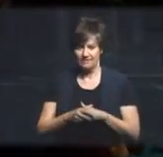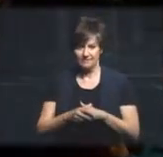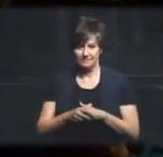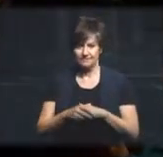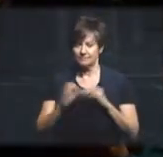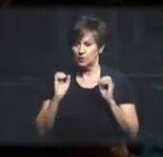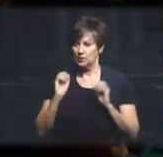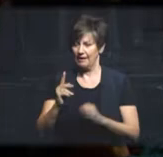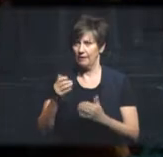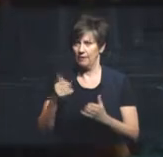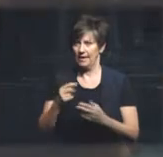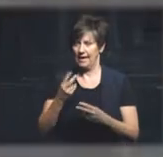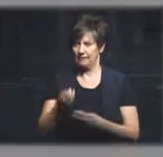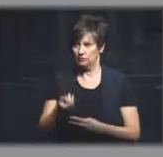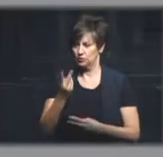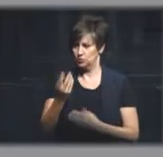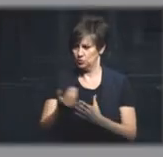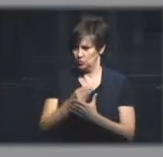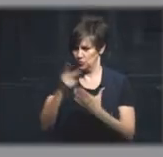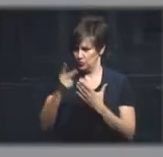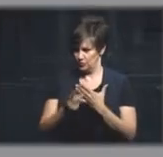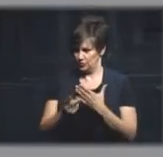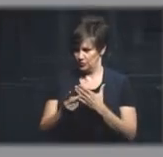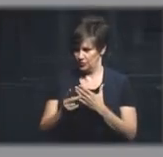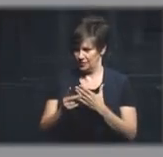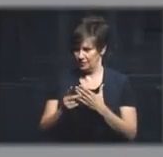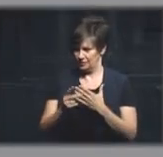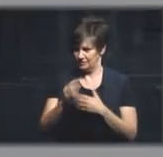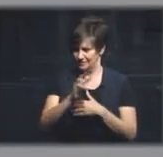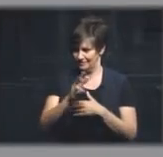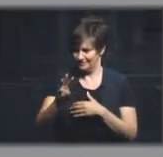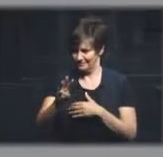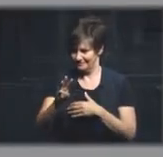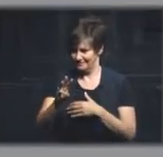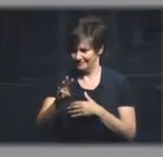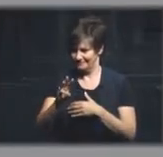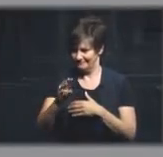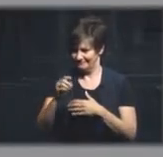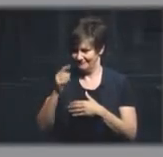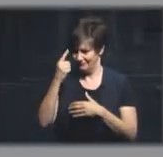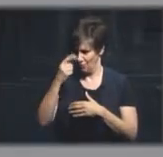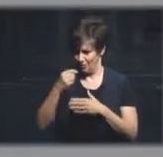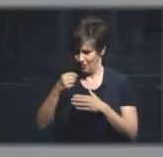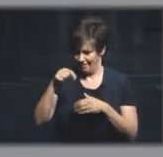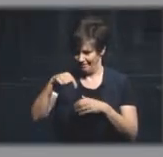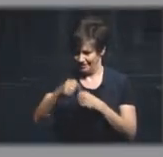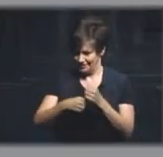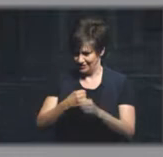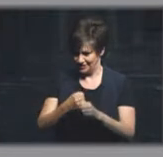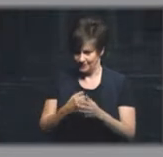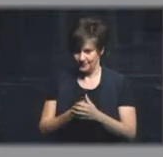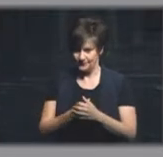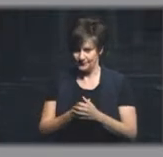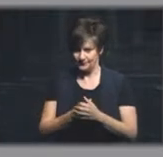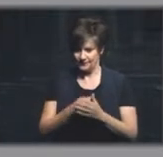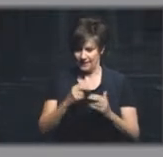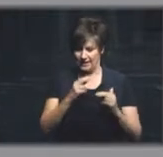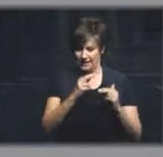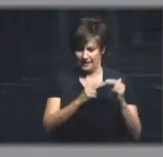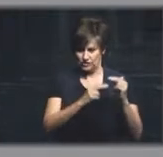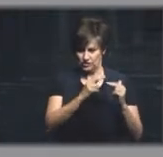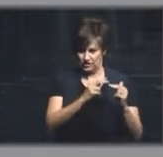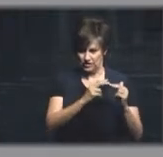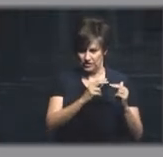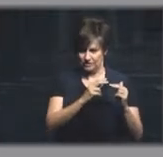All right, we have two new programs coming online in the coming year. And the first I want to talk about a little bit is construction.